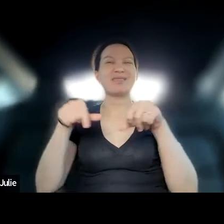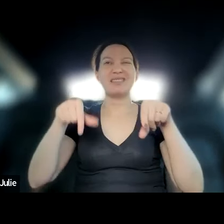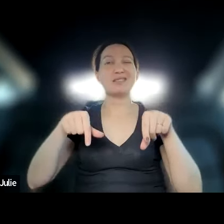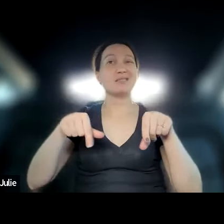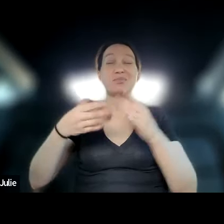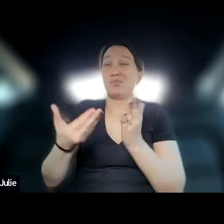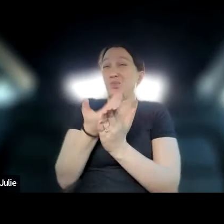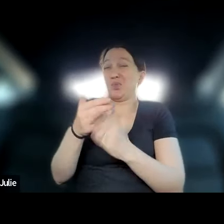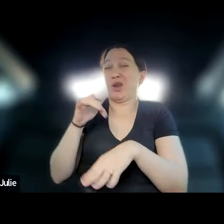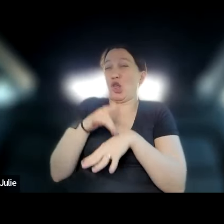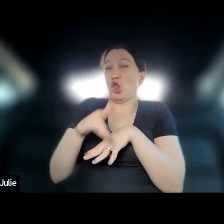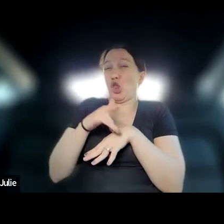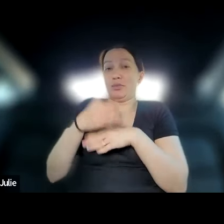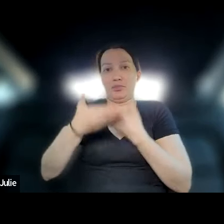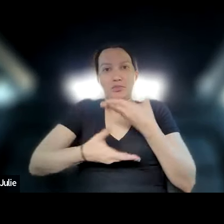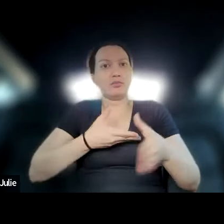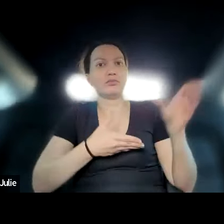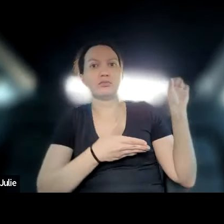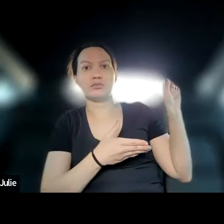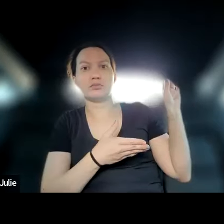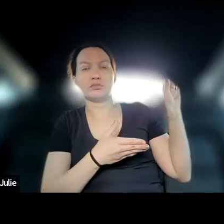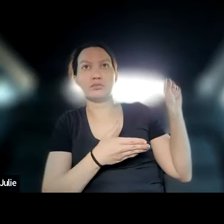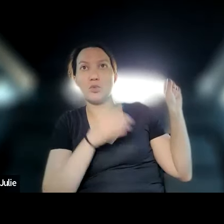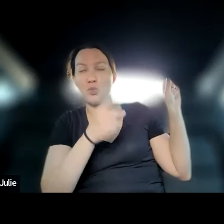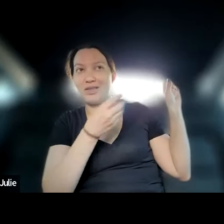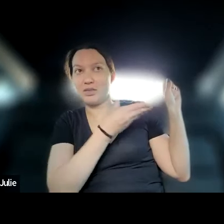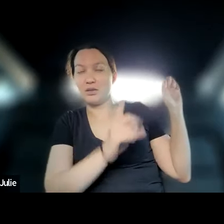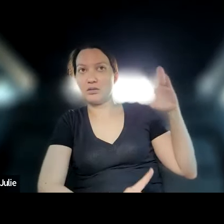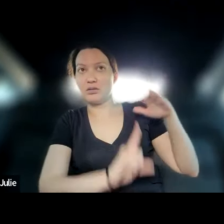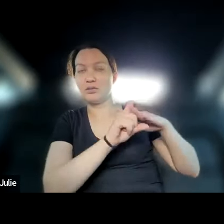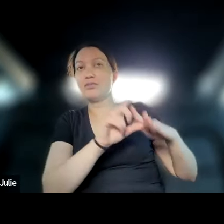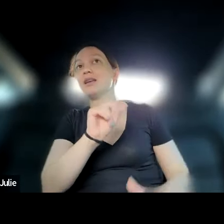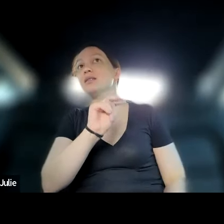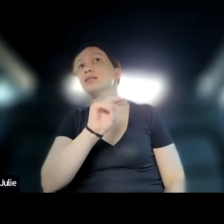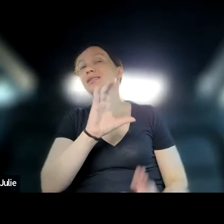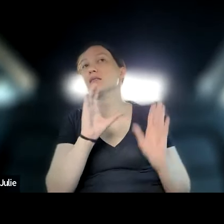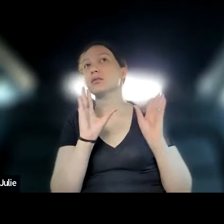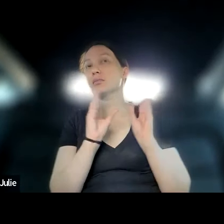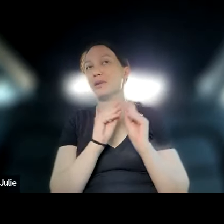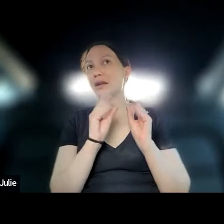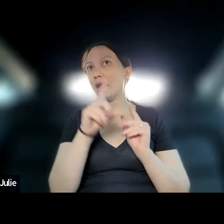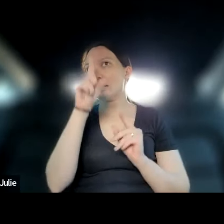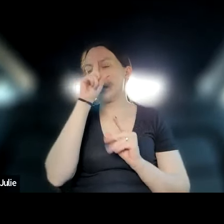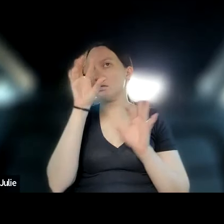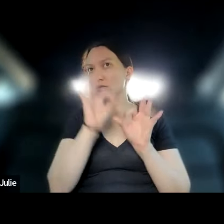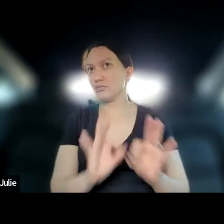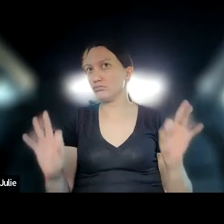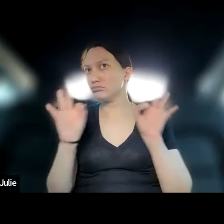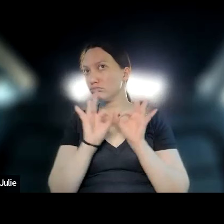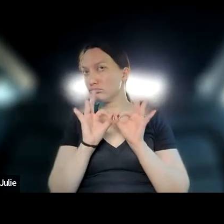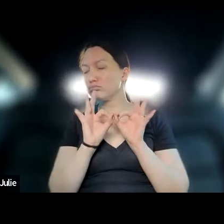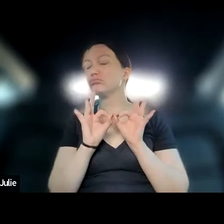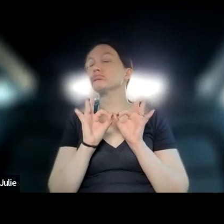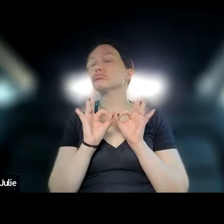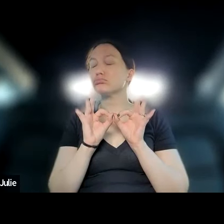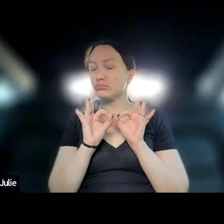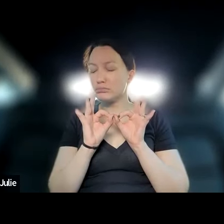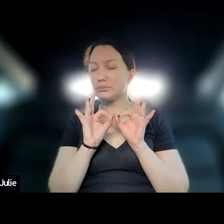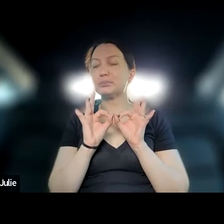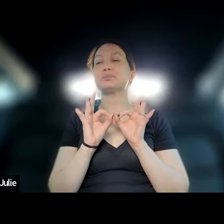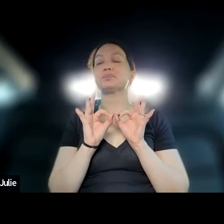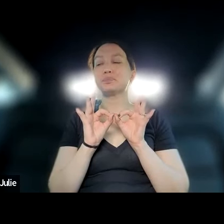early in the process. Okay. One thing that came up in the ANC meeting, which I think is exceedingly important, is that